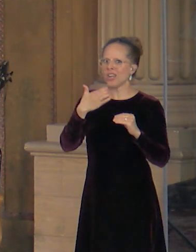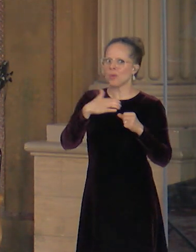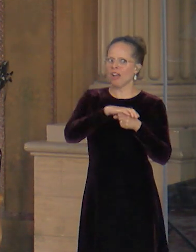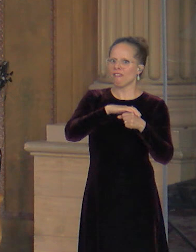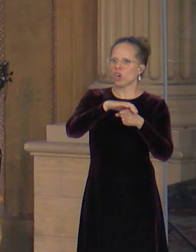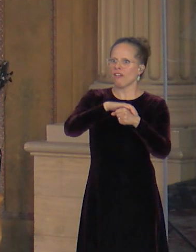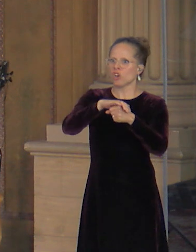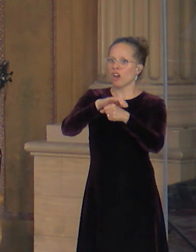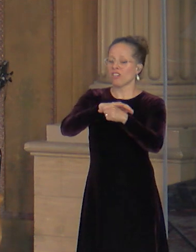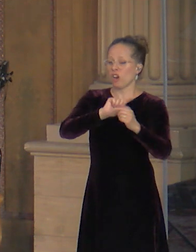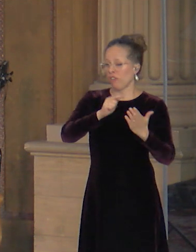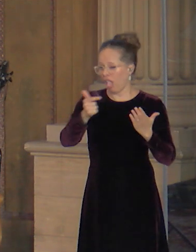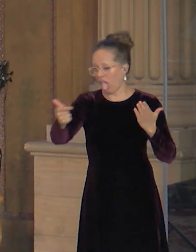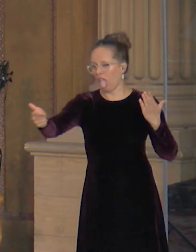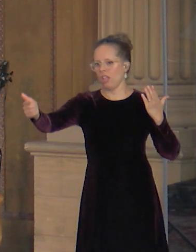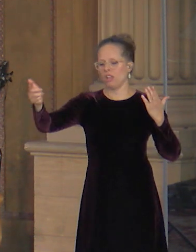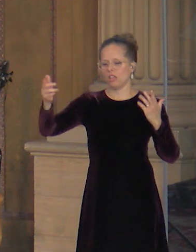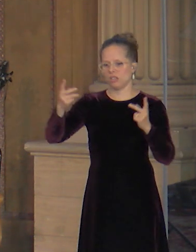first one and they all cascade